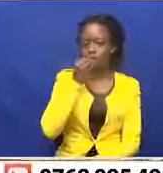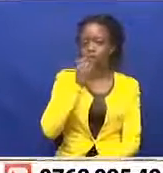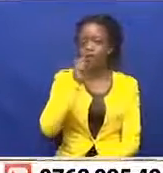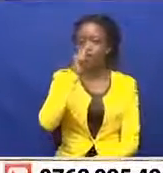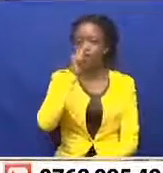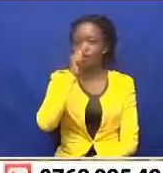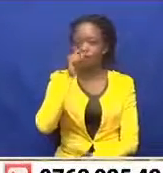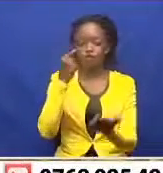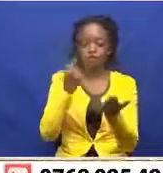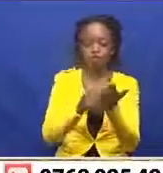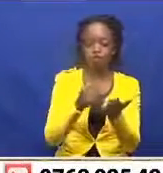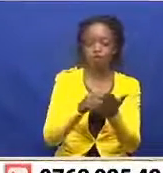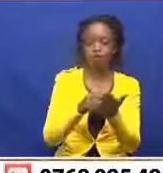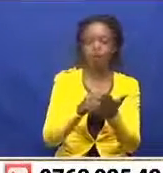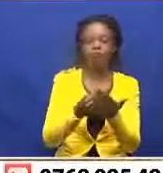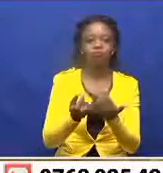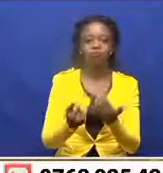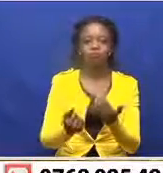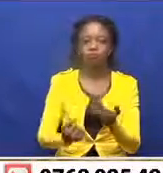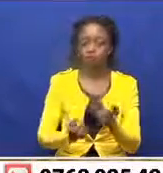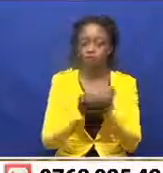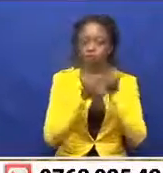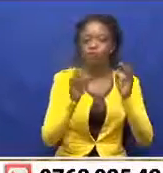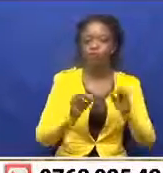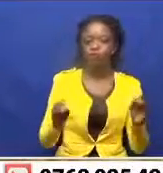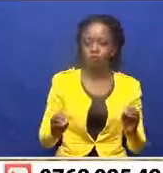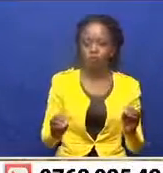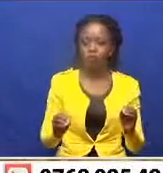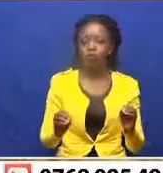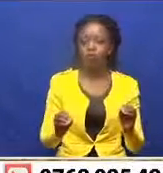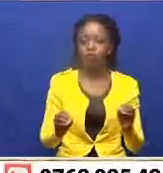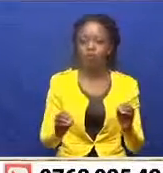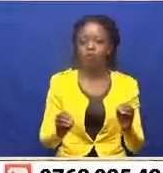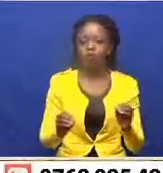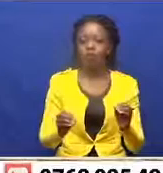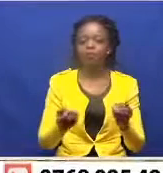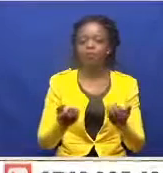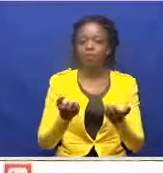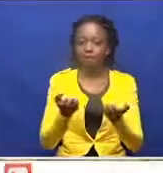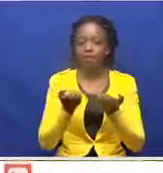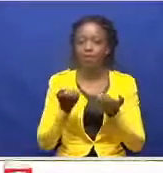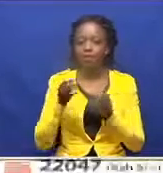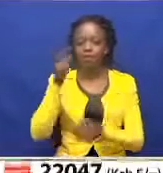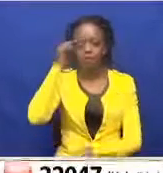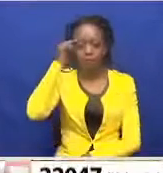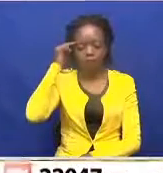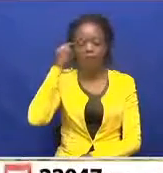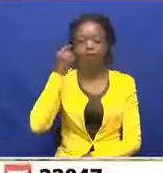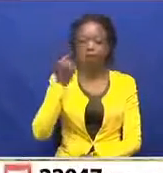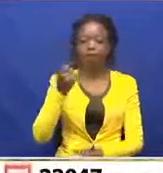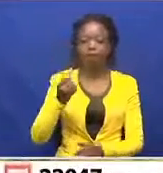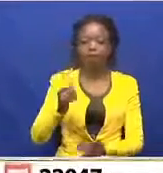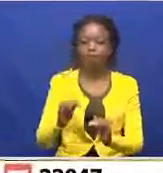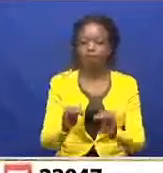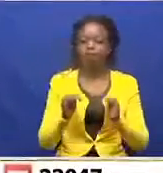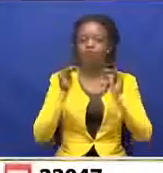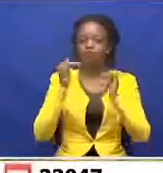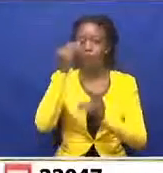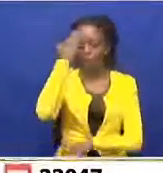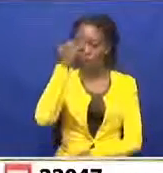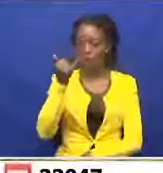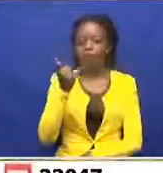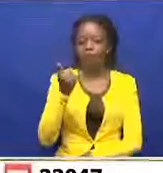and Uganda withheld or it took longer to cross the border, meaning that the demand for black soldier flies went up, because black soldier flies are